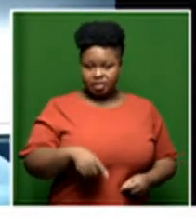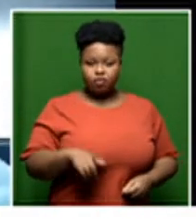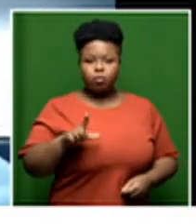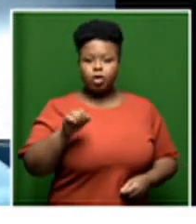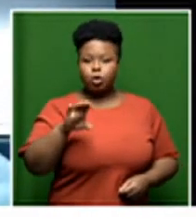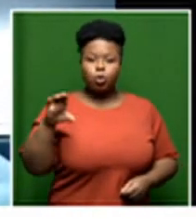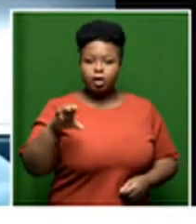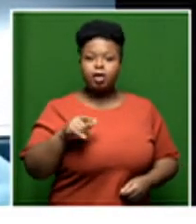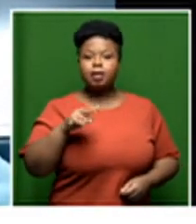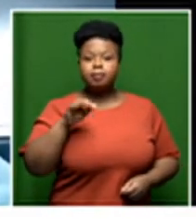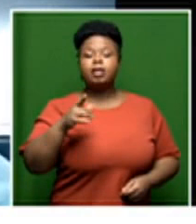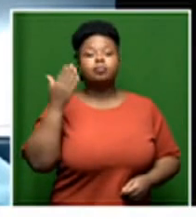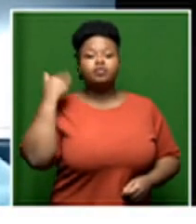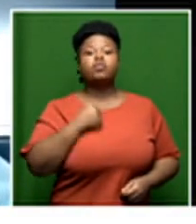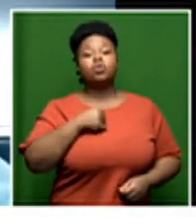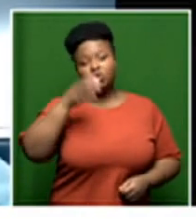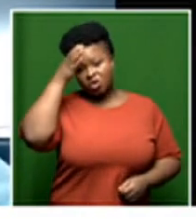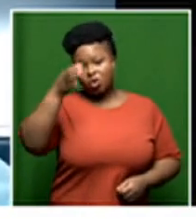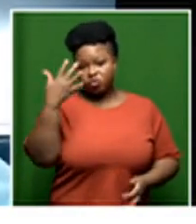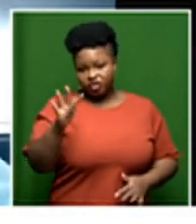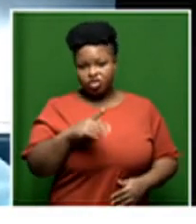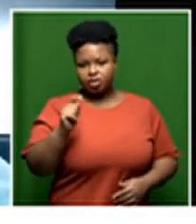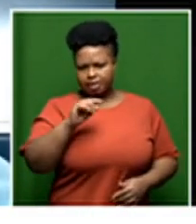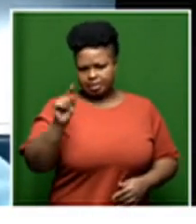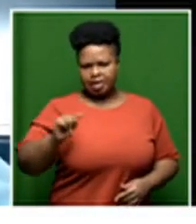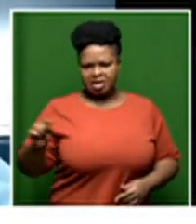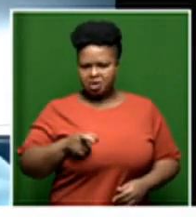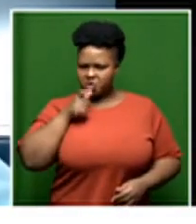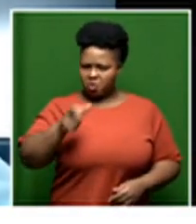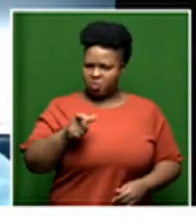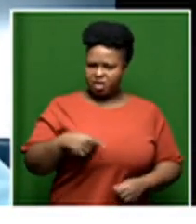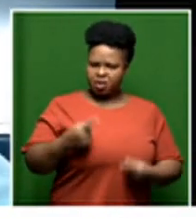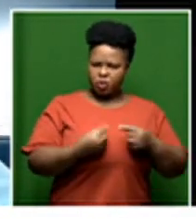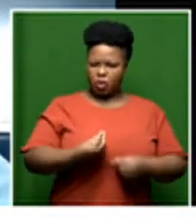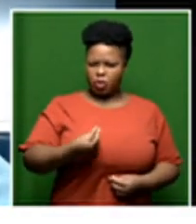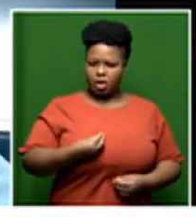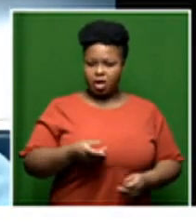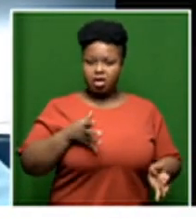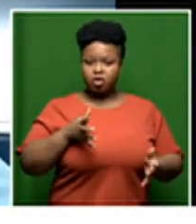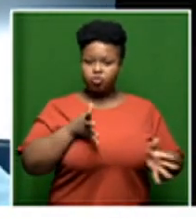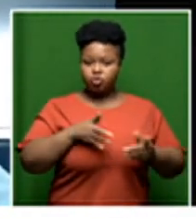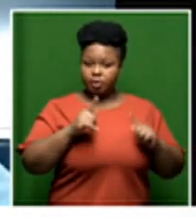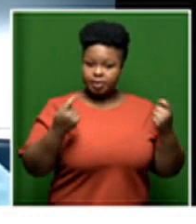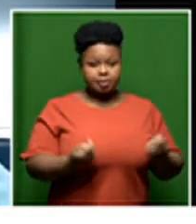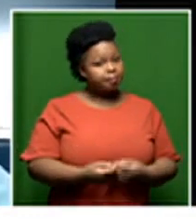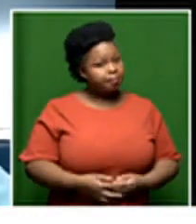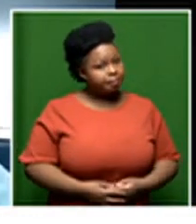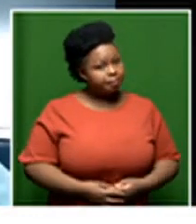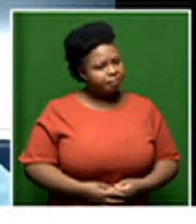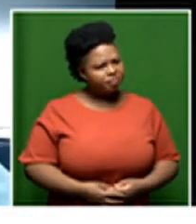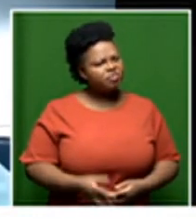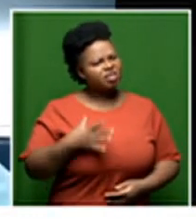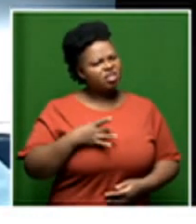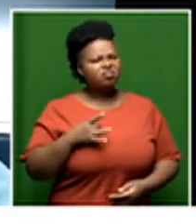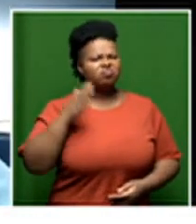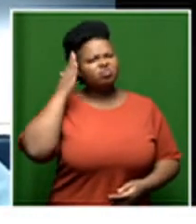Luc Eymael when he was still the coach in Tanzania of the younger football team. And I would just